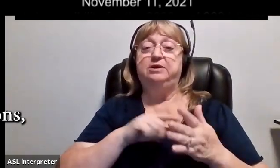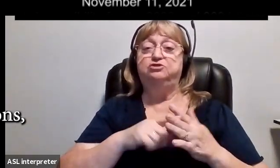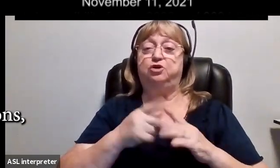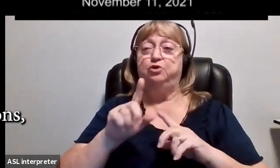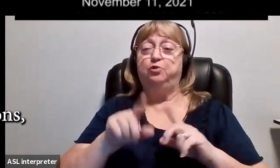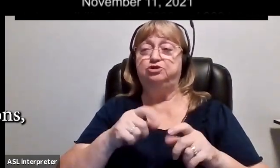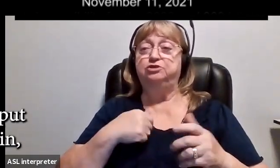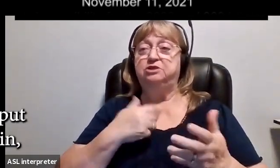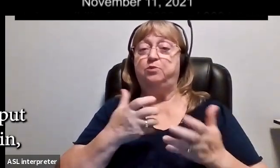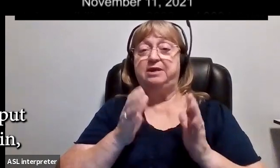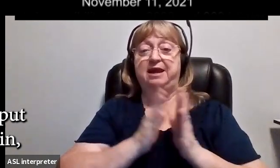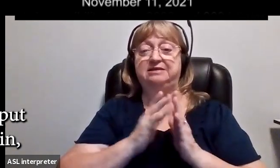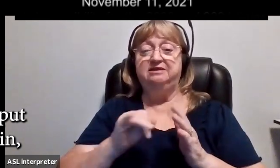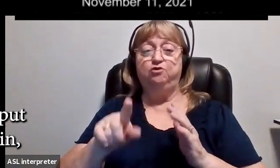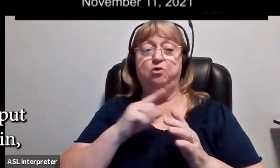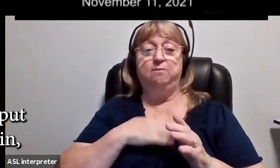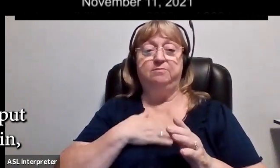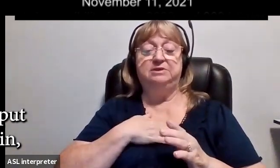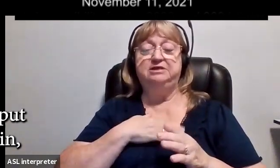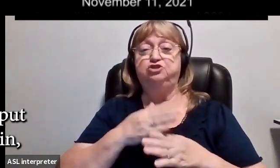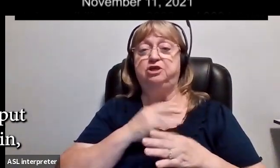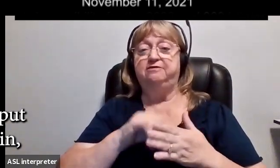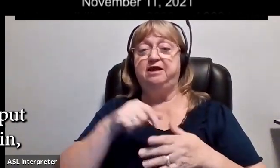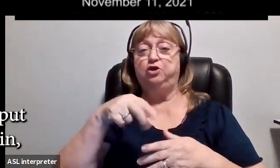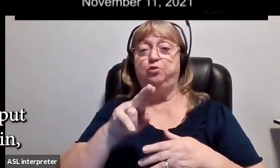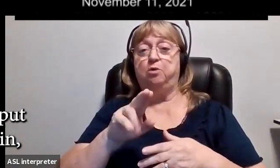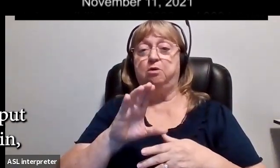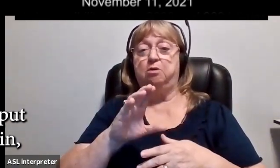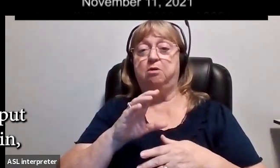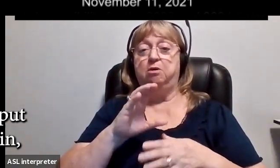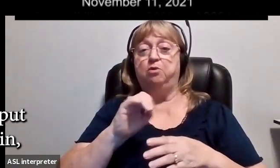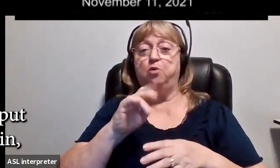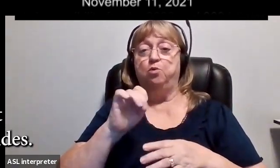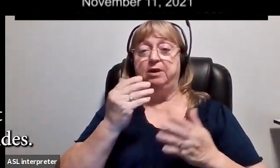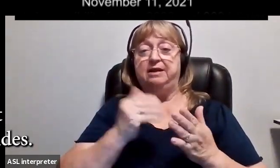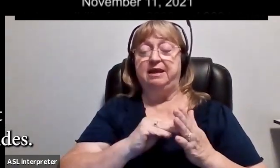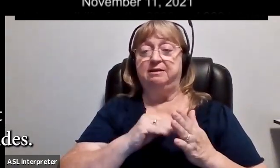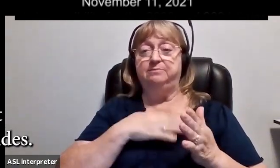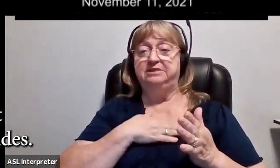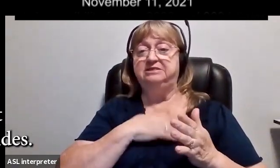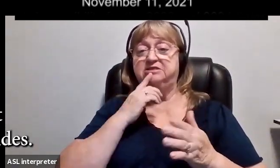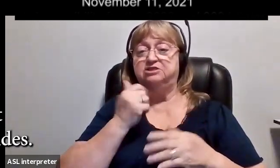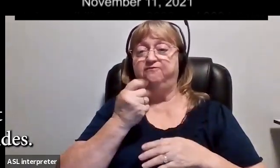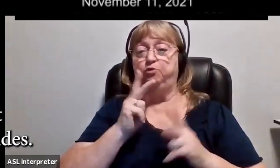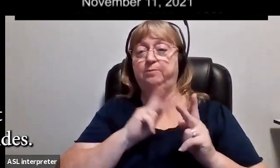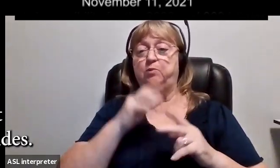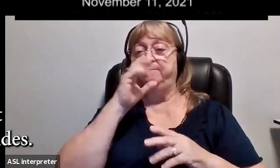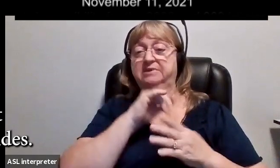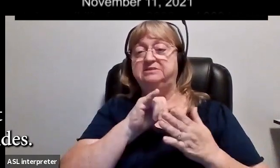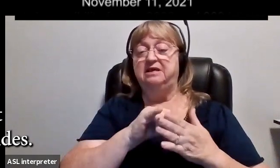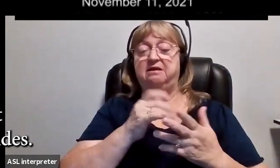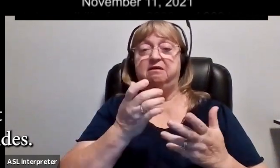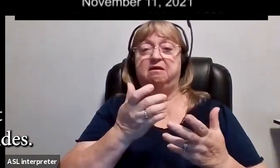questions, I did want to ask if you could please share that QR code that you put on the screen at the beginning again, because a few people missed that and wanted